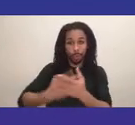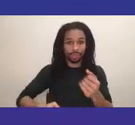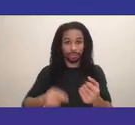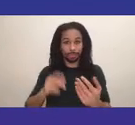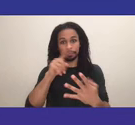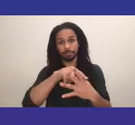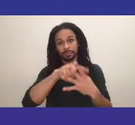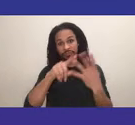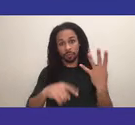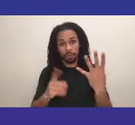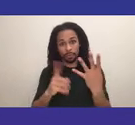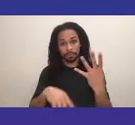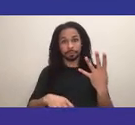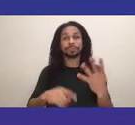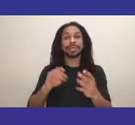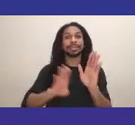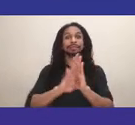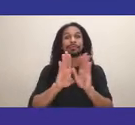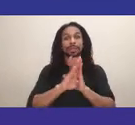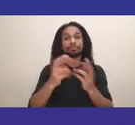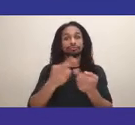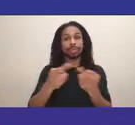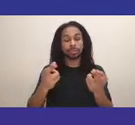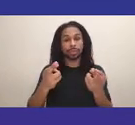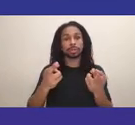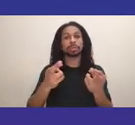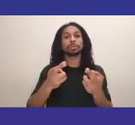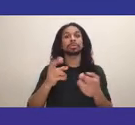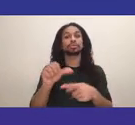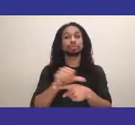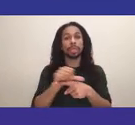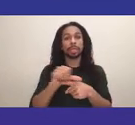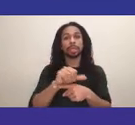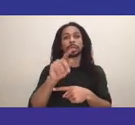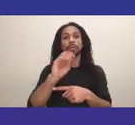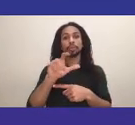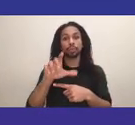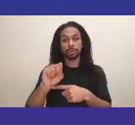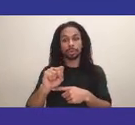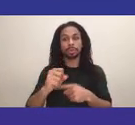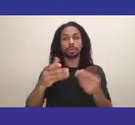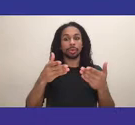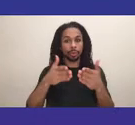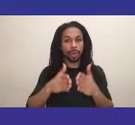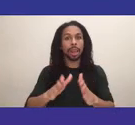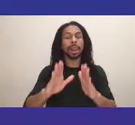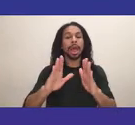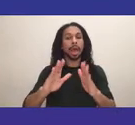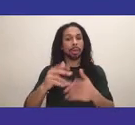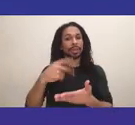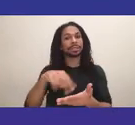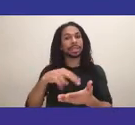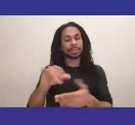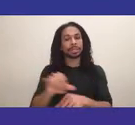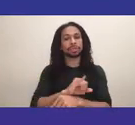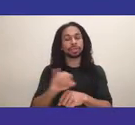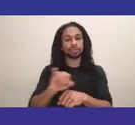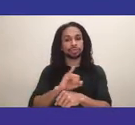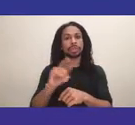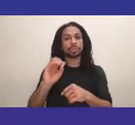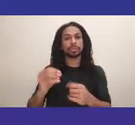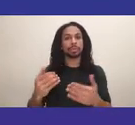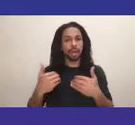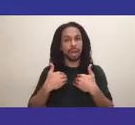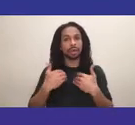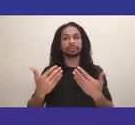Four, develop resources, training, and tools that allow the dance industry to occur in healthy and